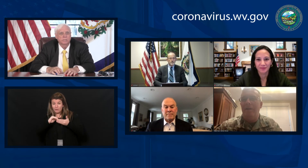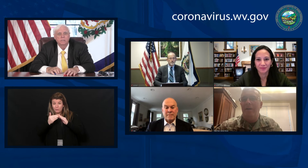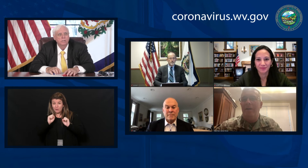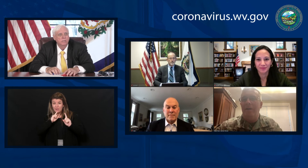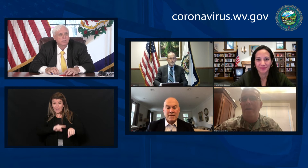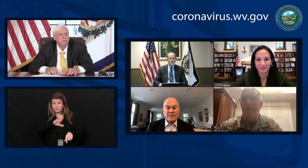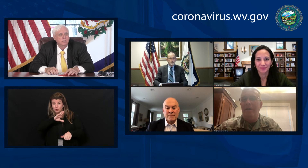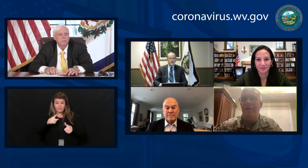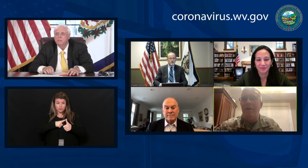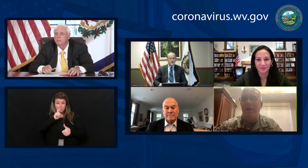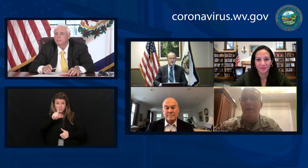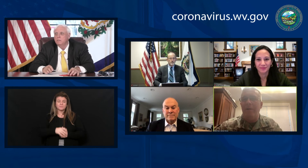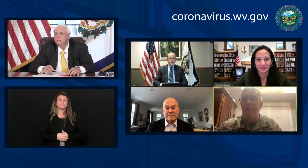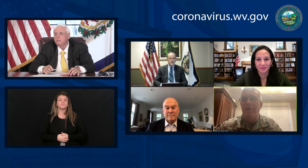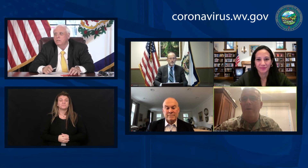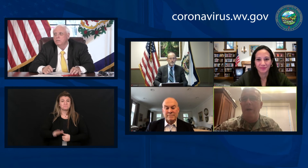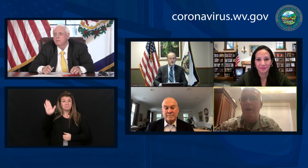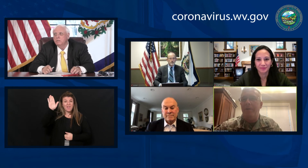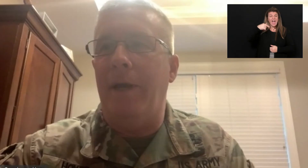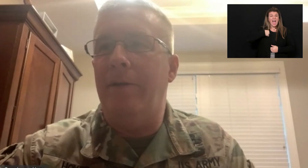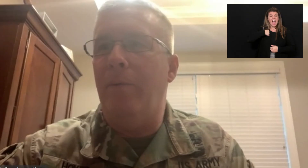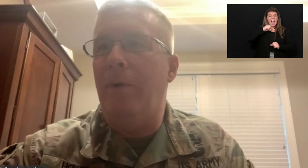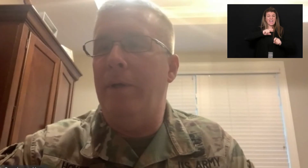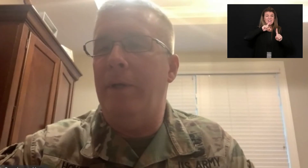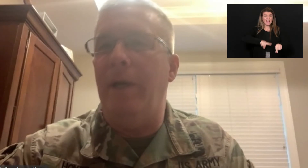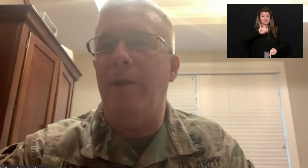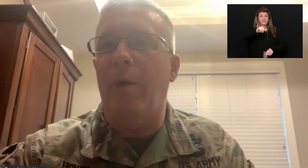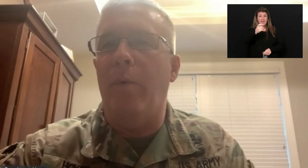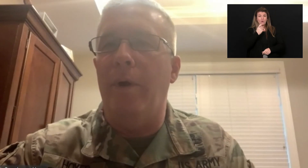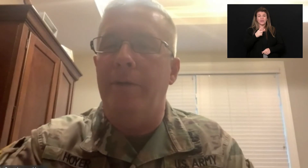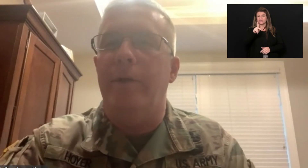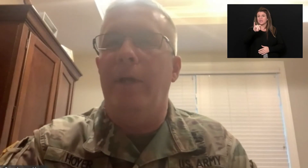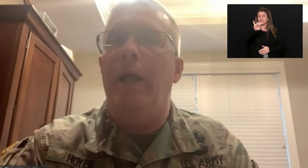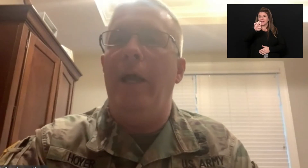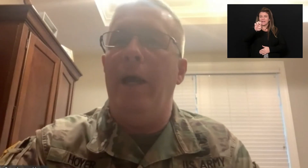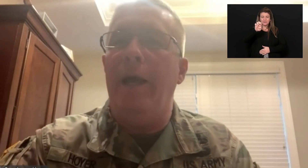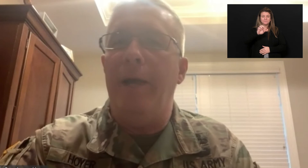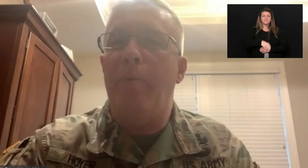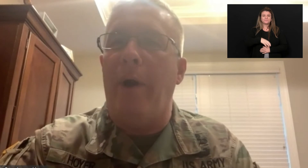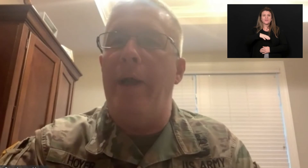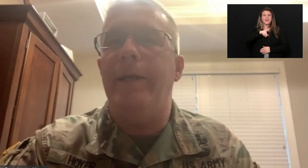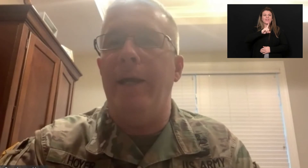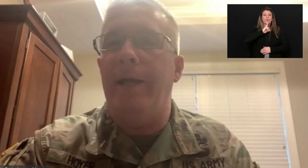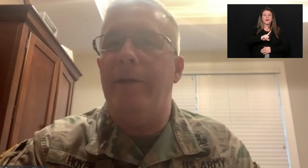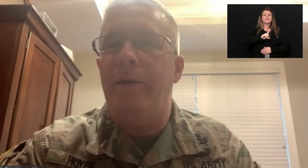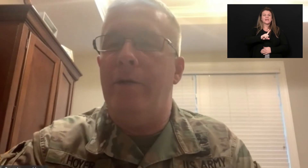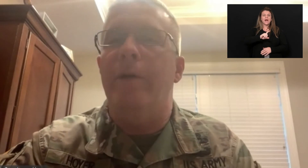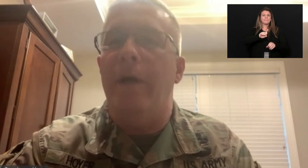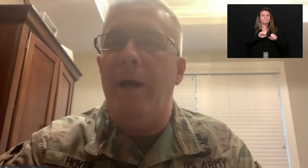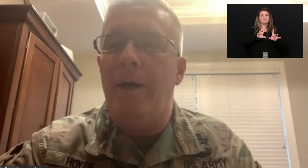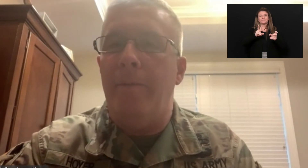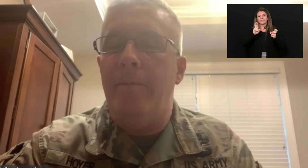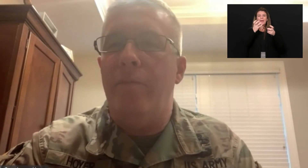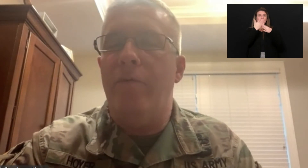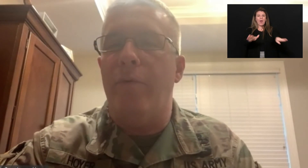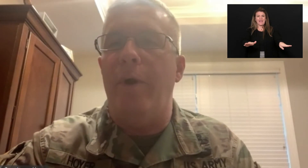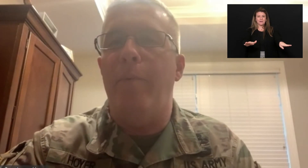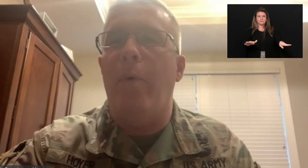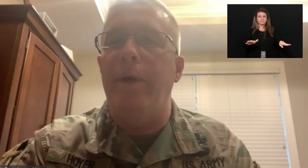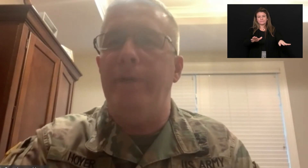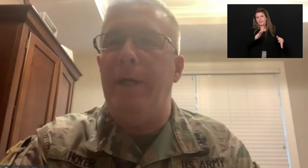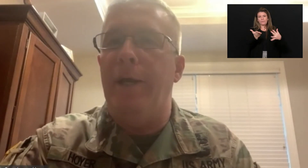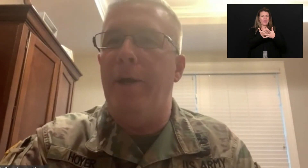question. Governor, if you're okay, I'll take the one. Kenny, there was a break at